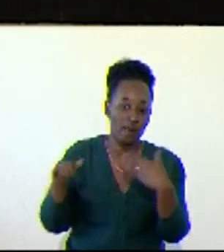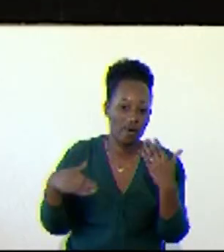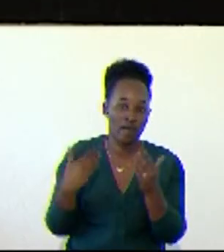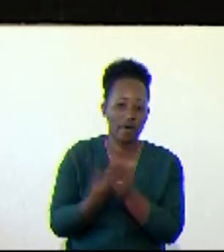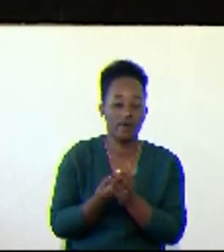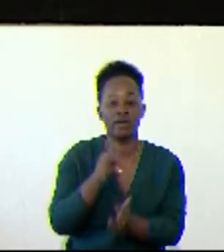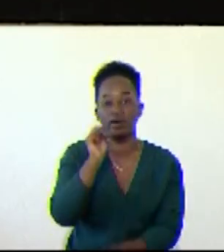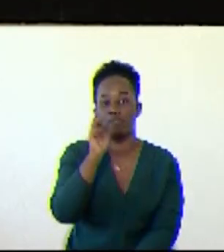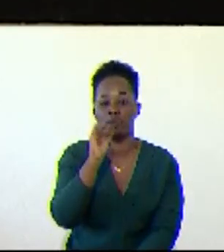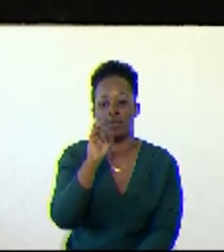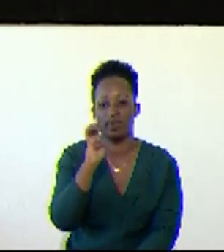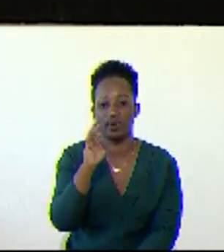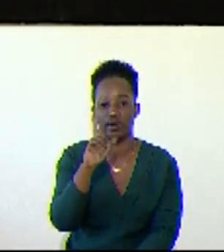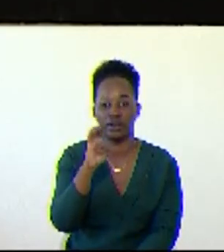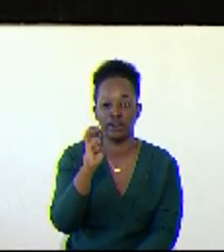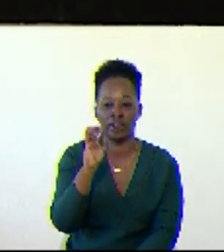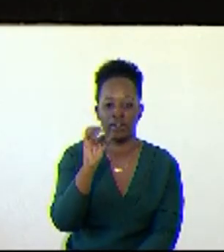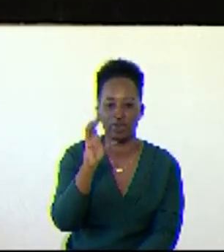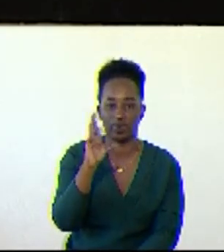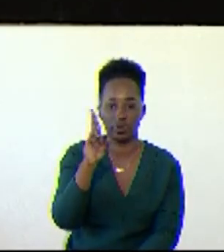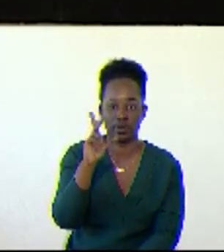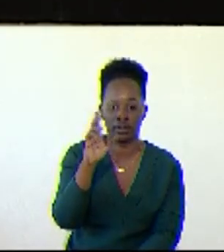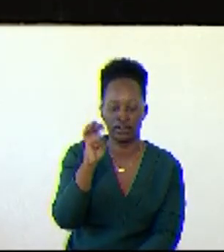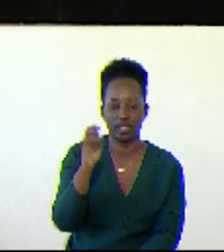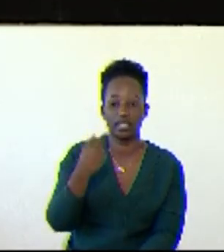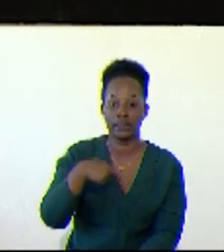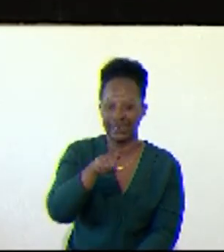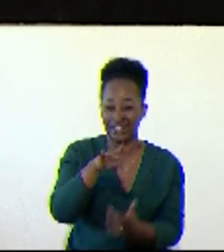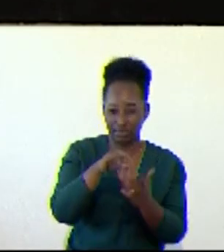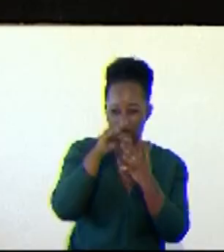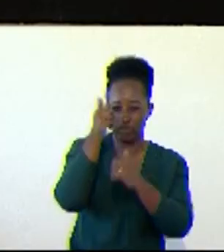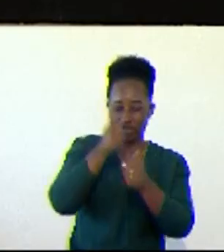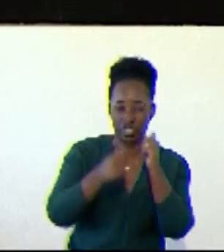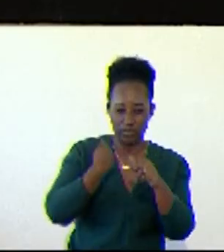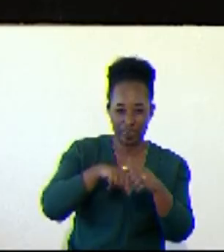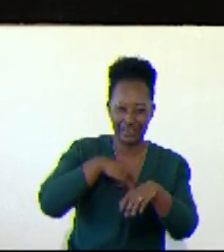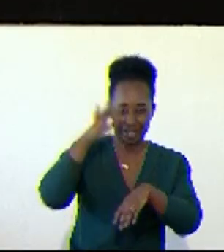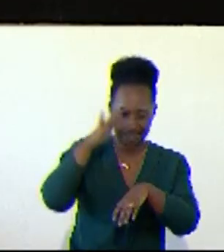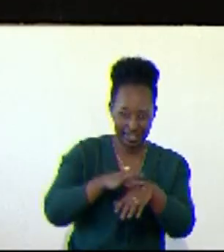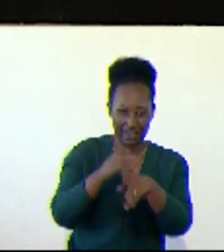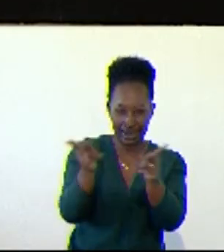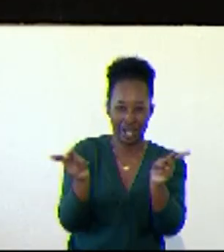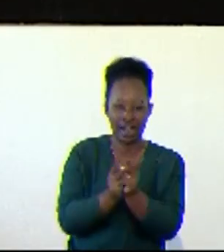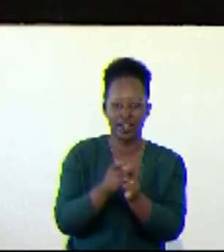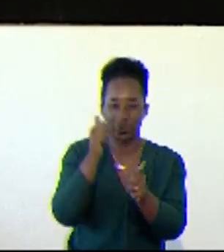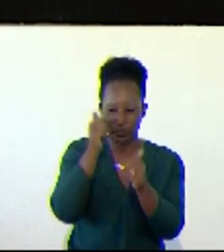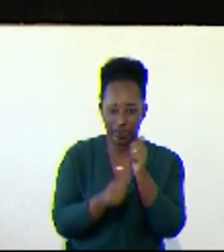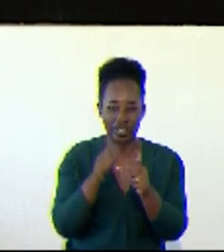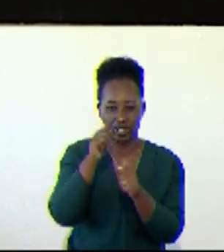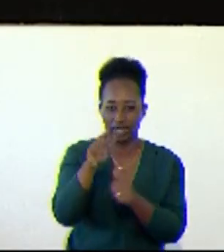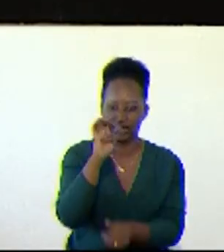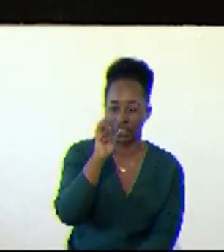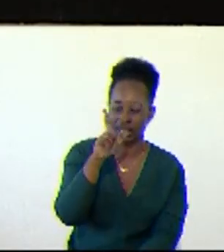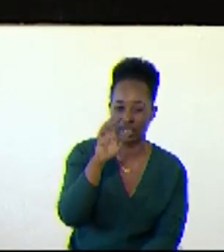containing lone pairs. They are species which will attack a site which is electron deficient.